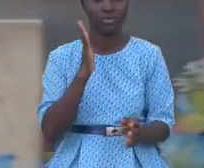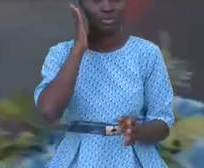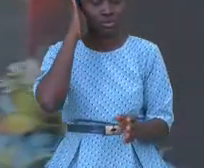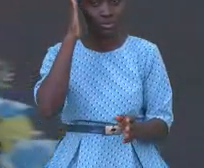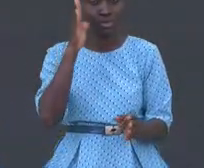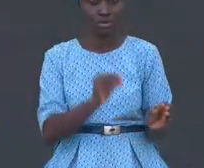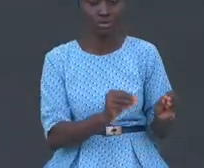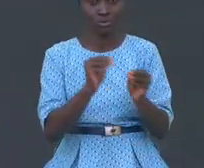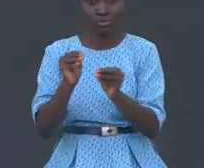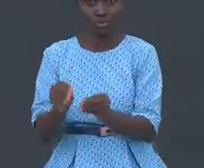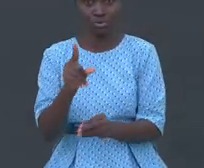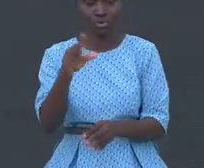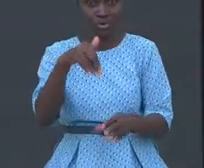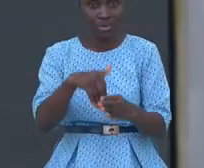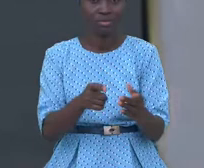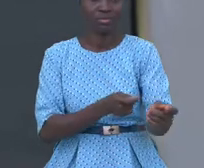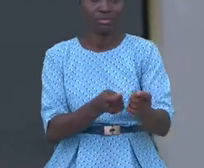you in charge.